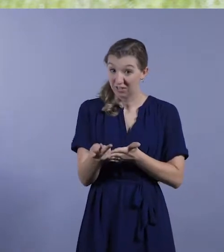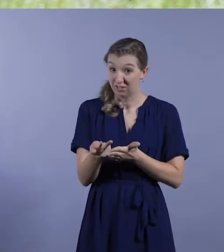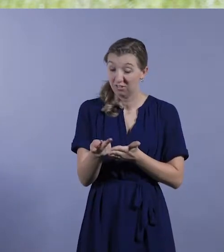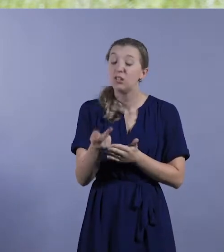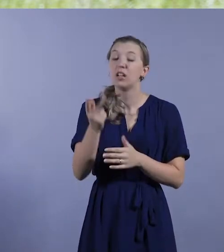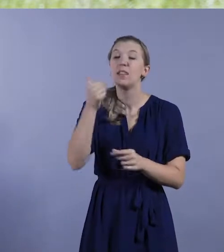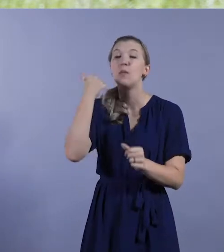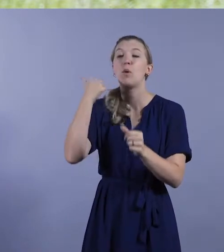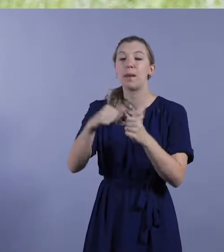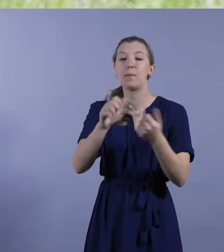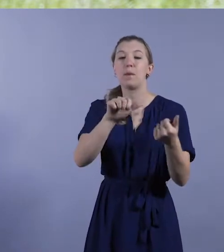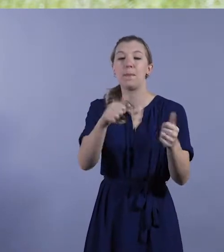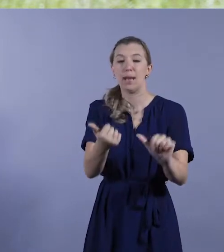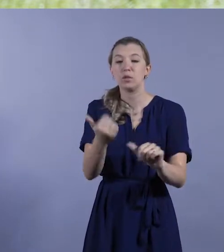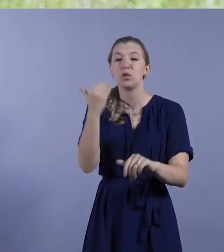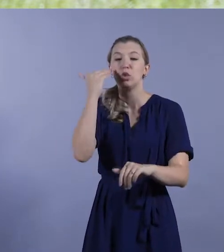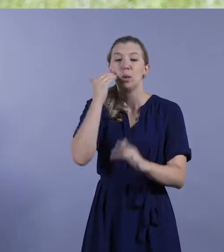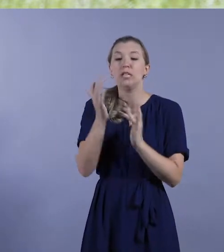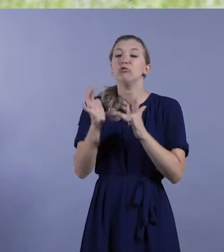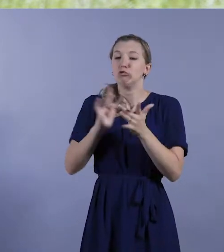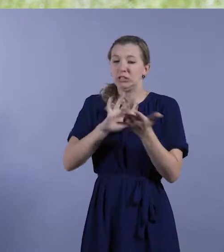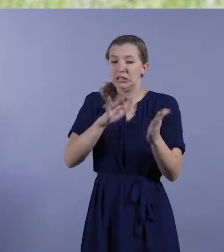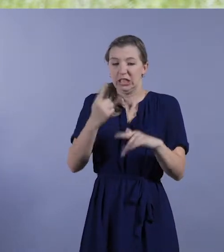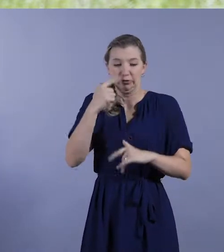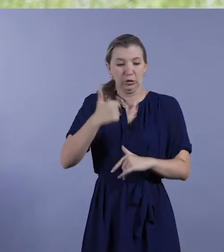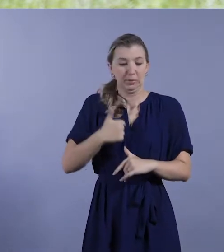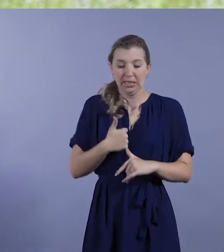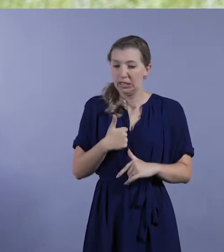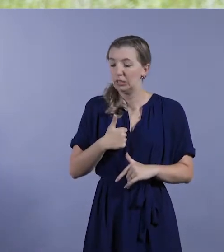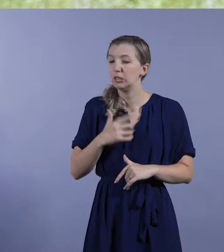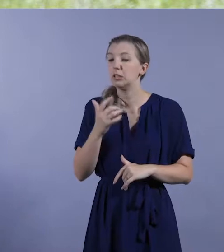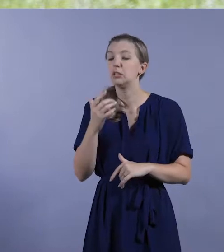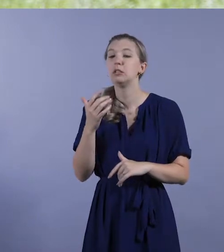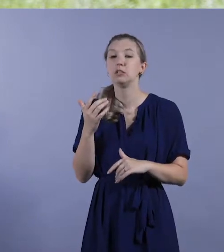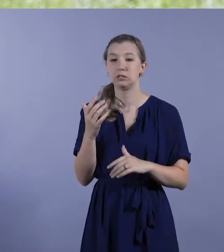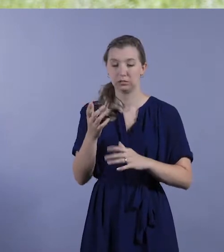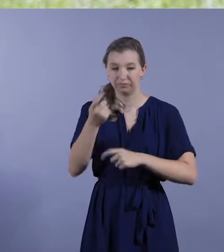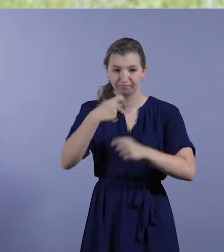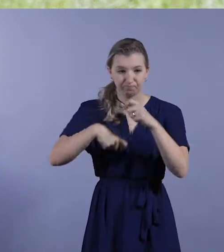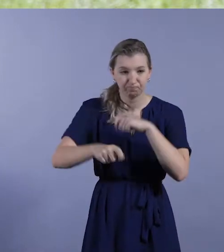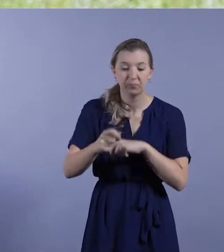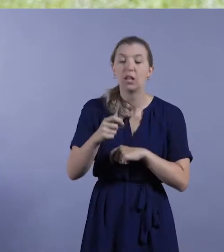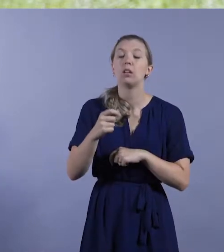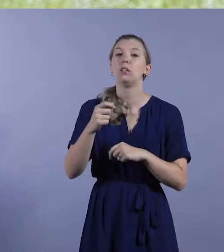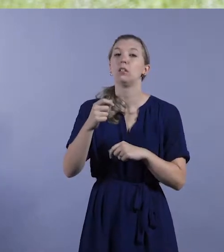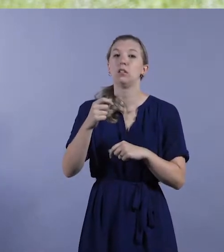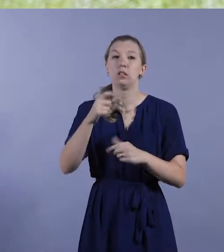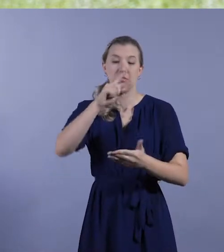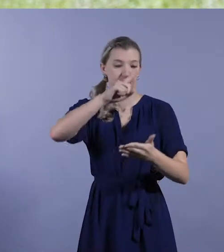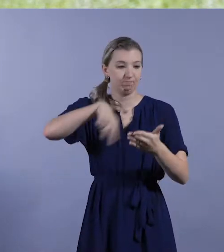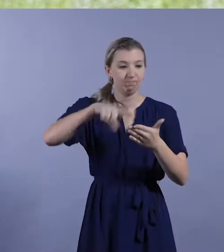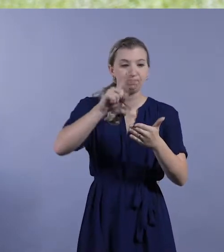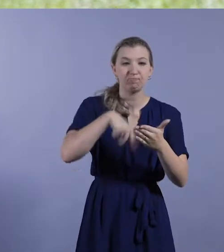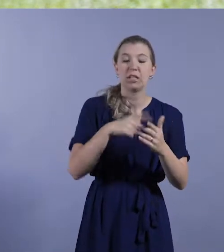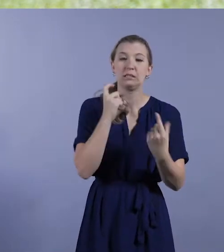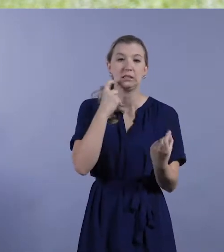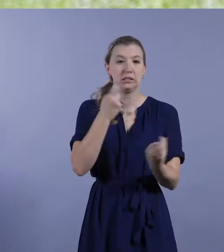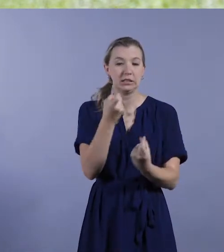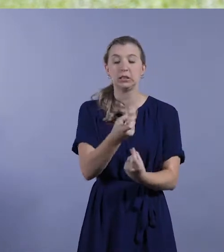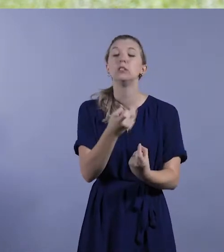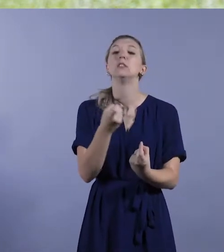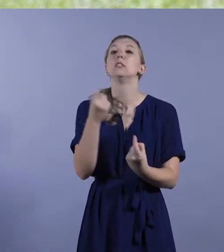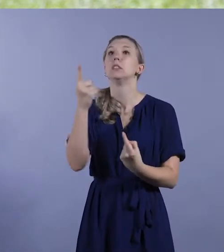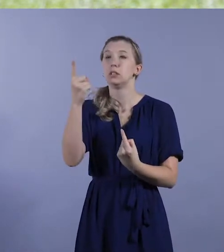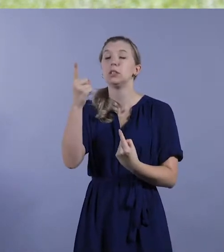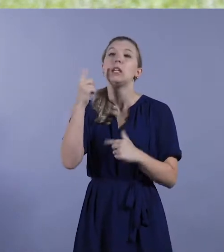remember their baptism knowing that Jesus died for them. This is not something that they did. Christ paid the penalty for their sin.